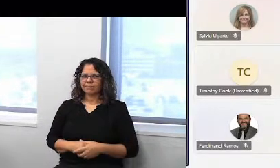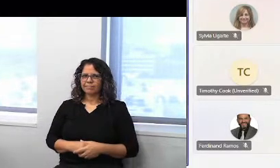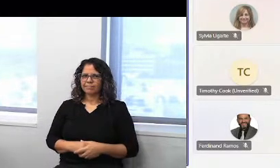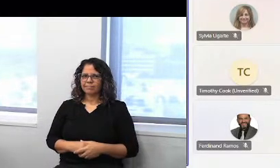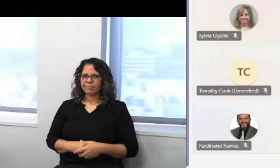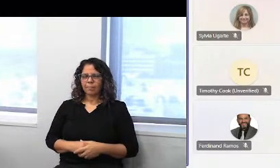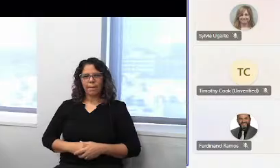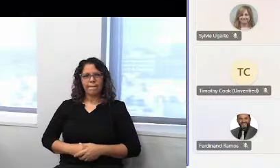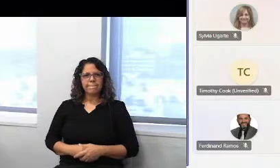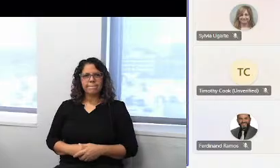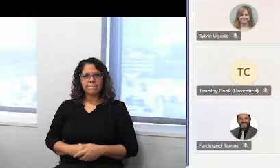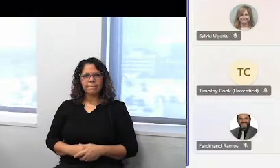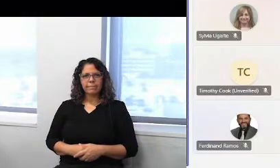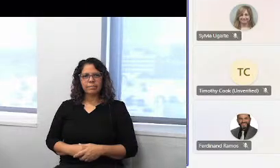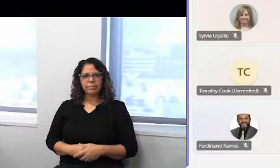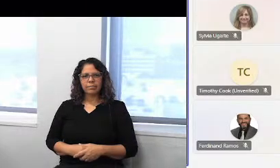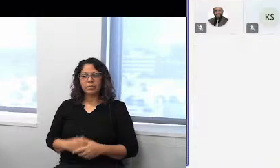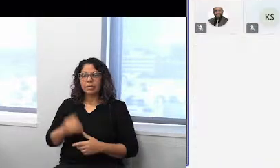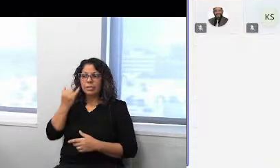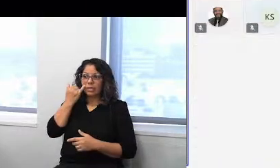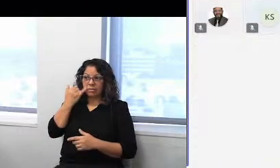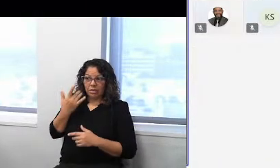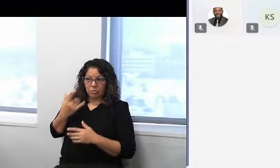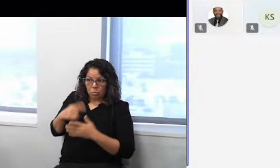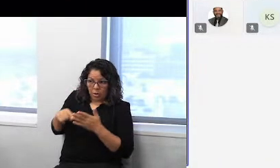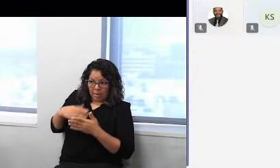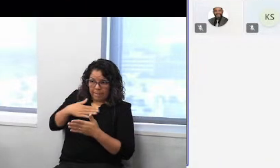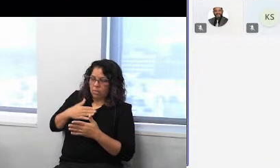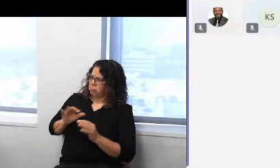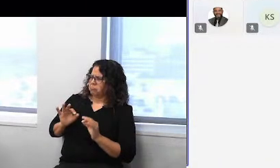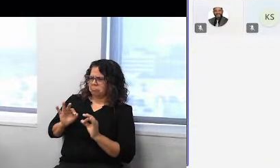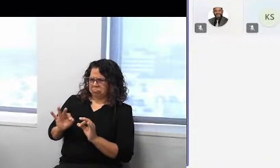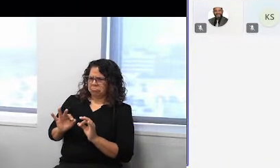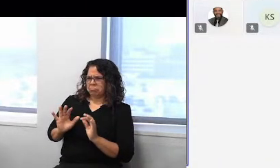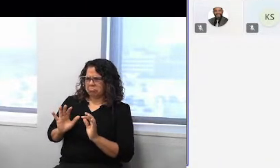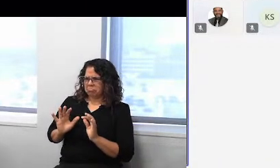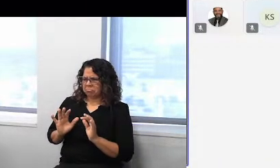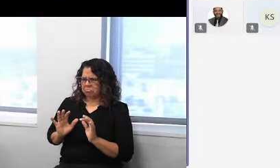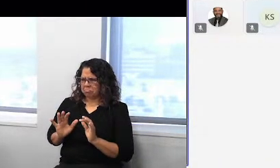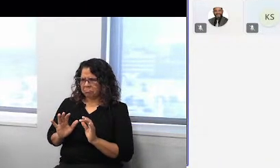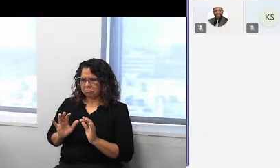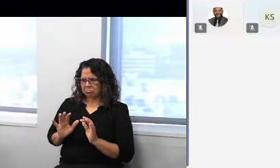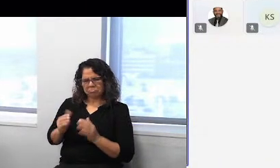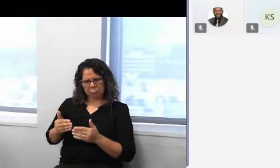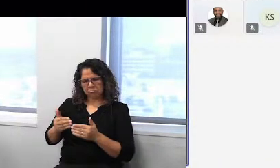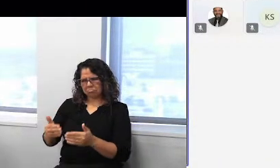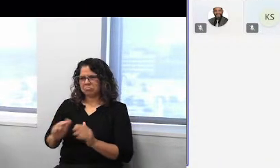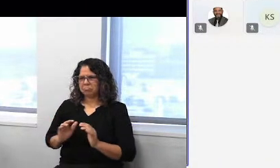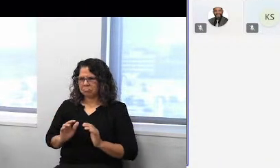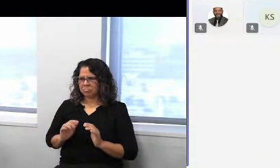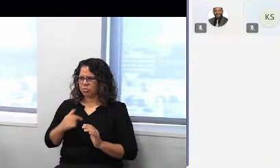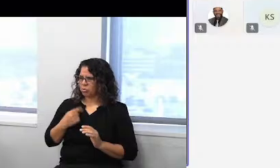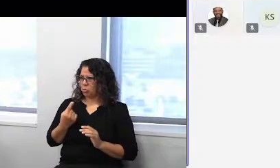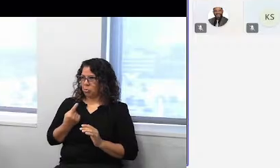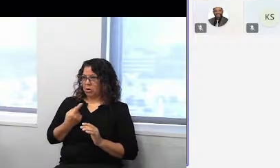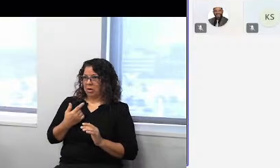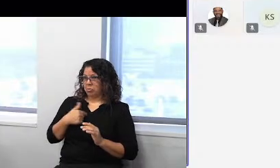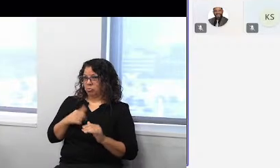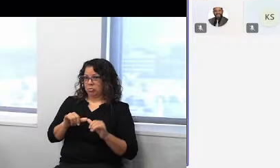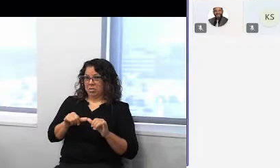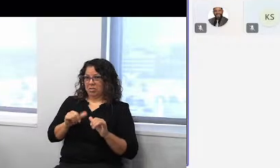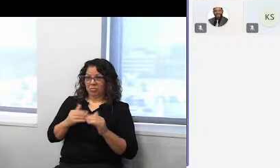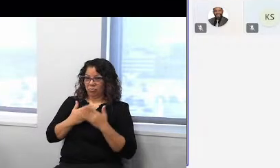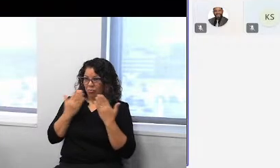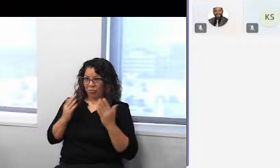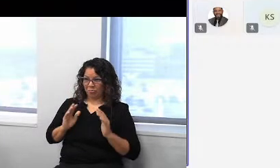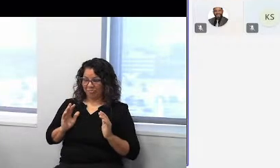And if you need to correct me, no, I'm not. feel free to do that. I'm the only one here that is not an engineer, but I navigate